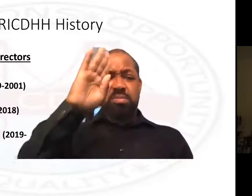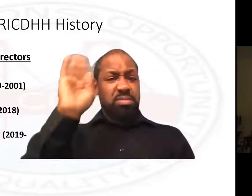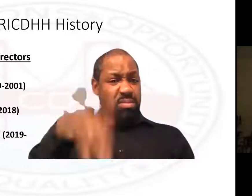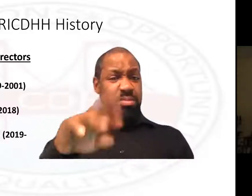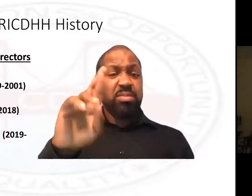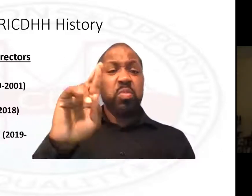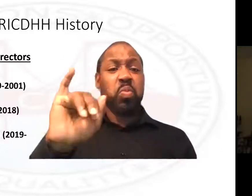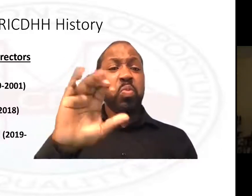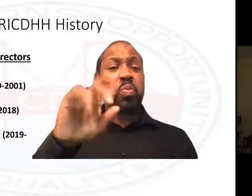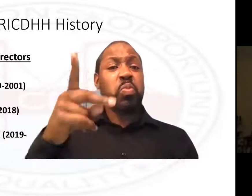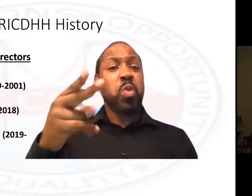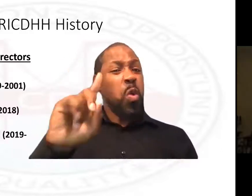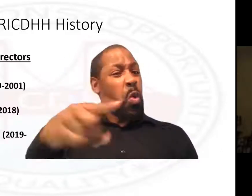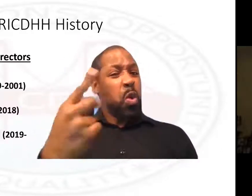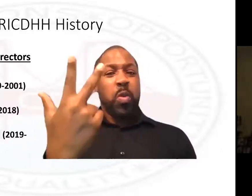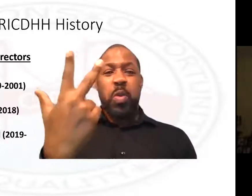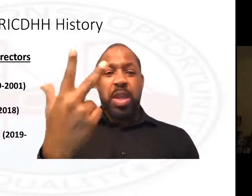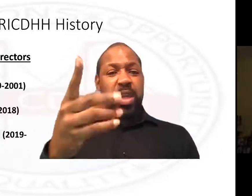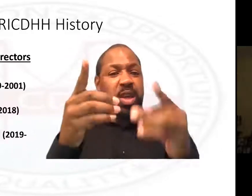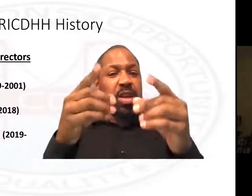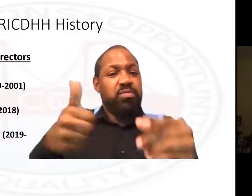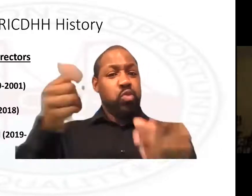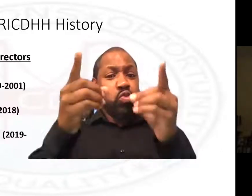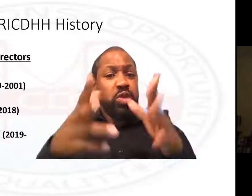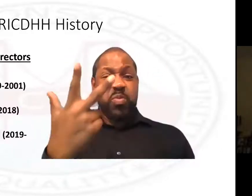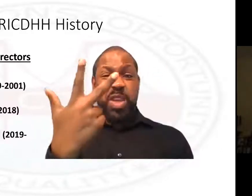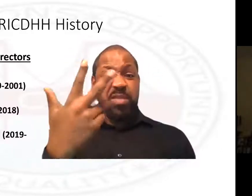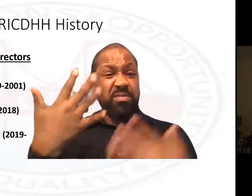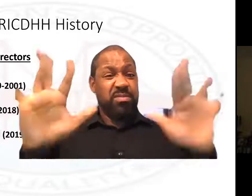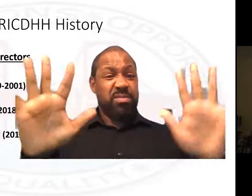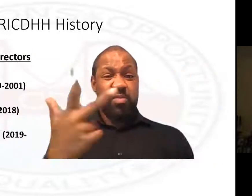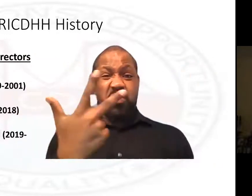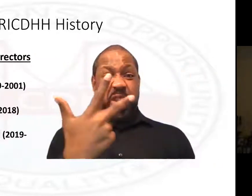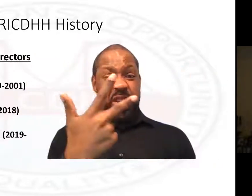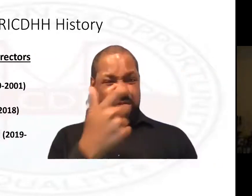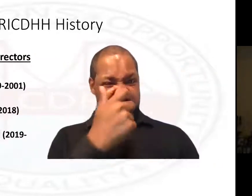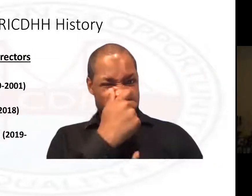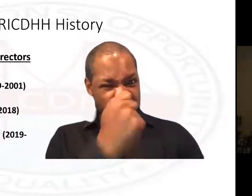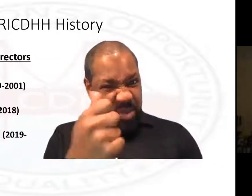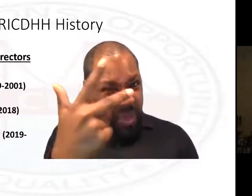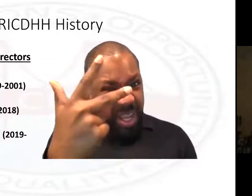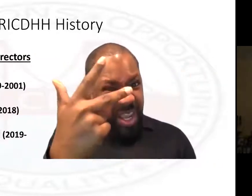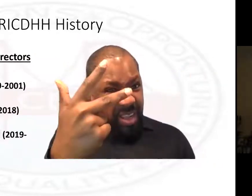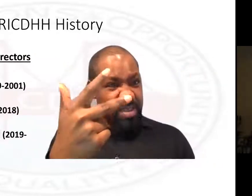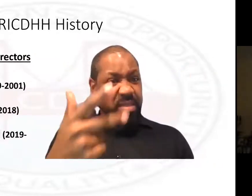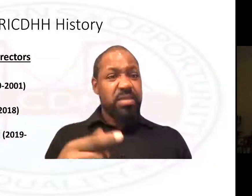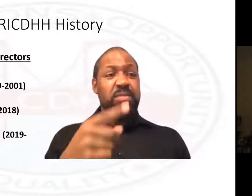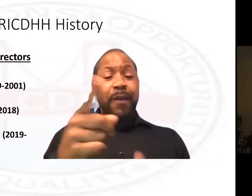I want to talk a little about the history of the commission. We have only had 3 executive directors in our history.